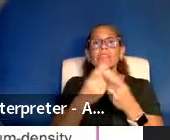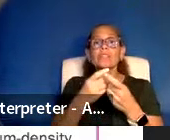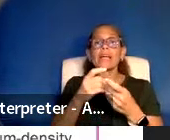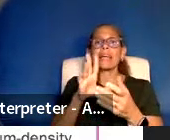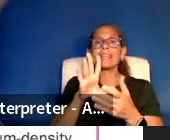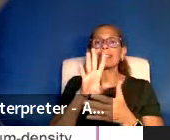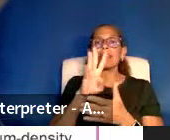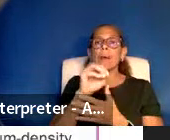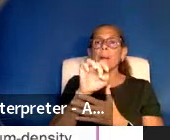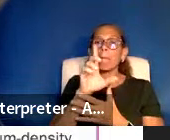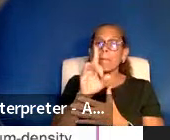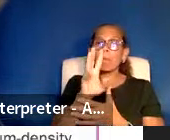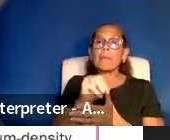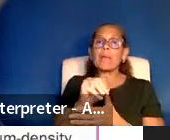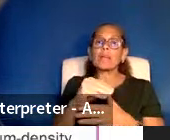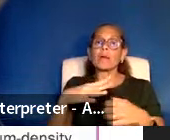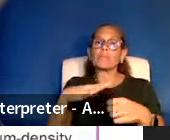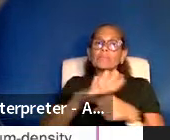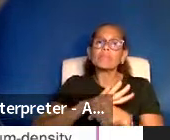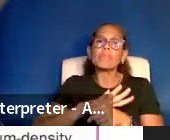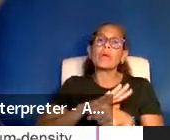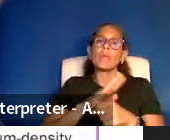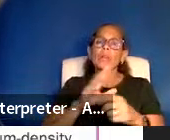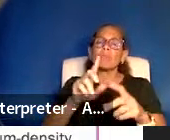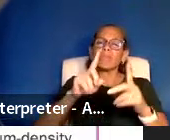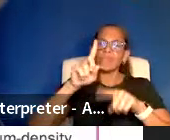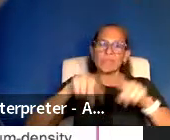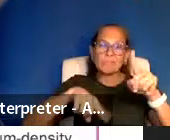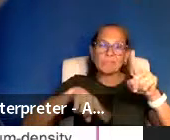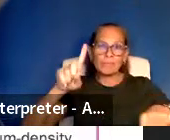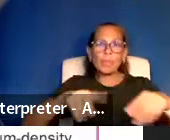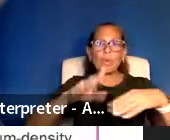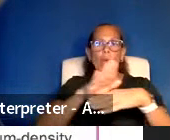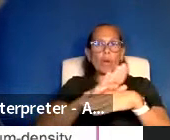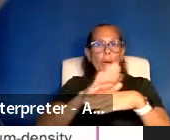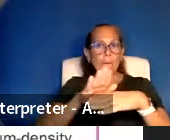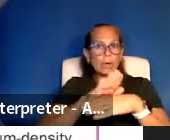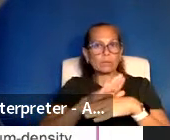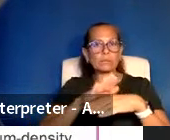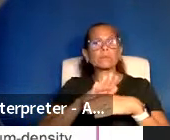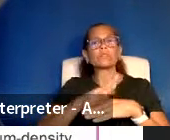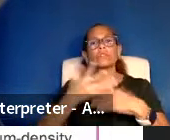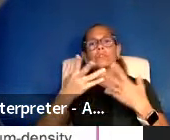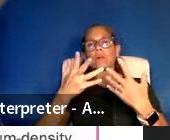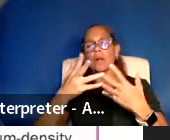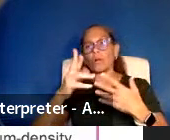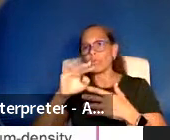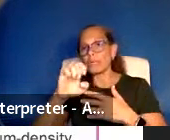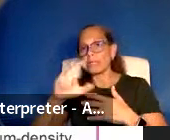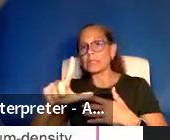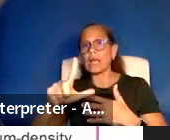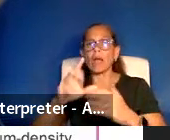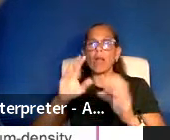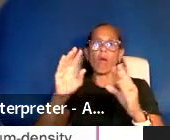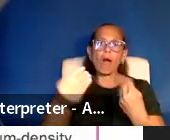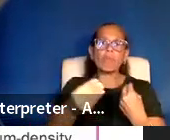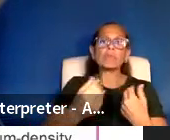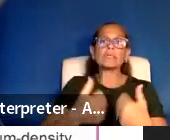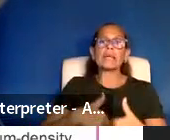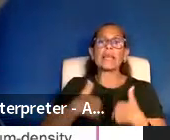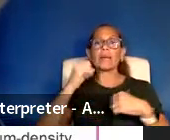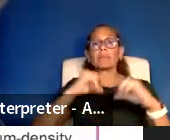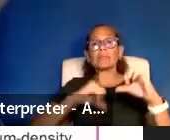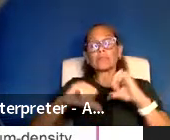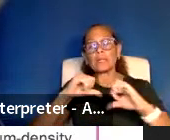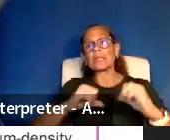density commercial district that allows for a range of commercial uses, retail, but also office and life sciences, as well